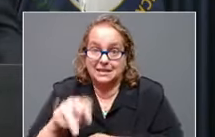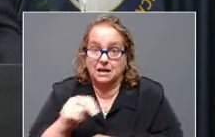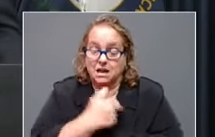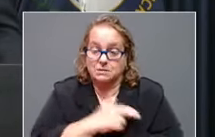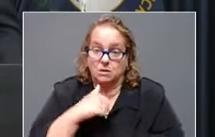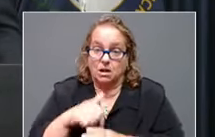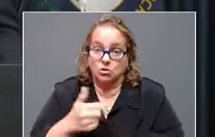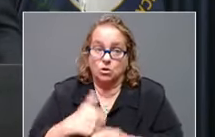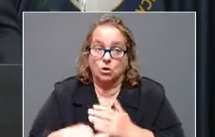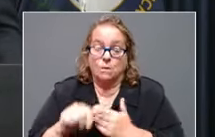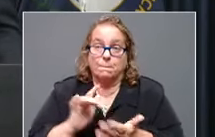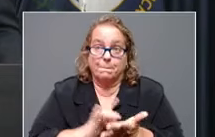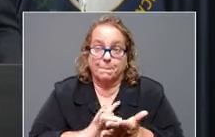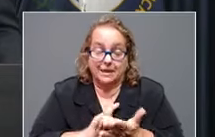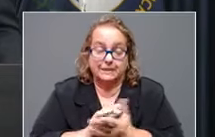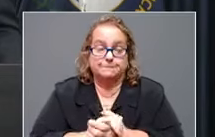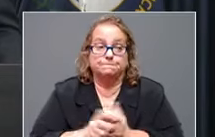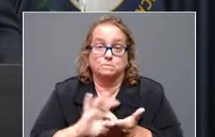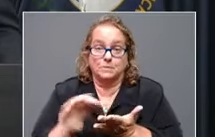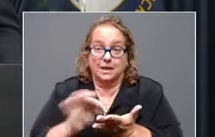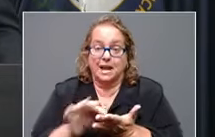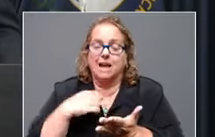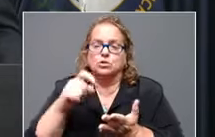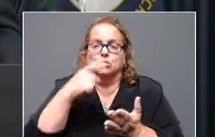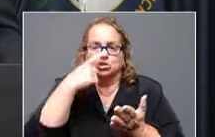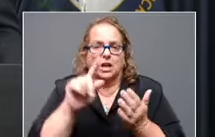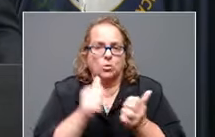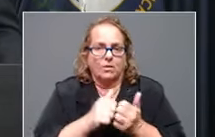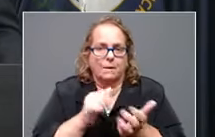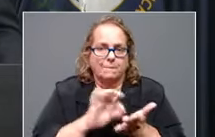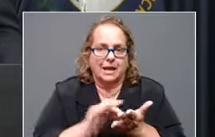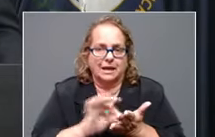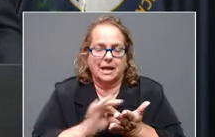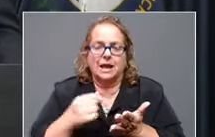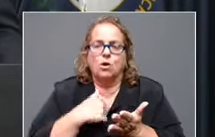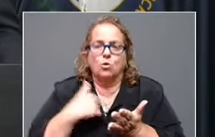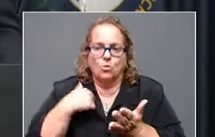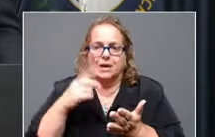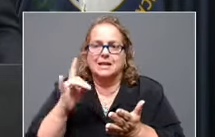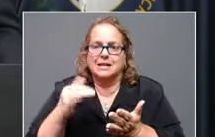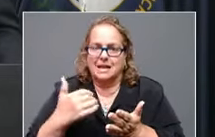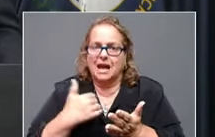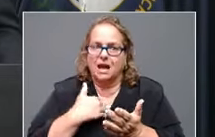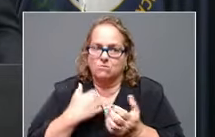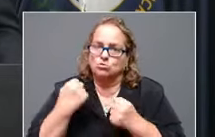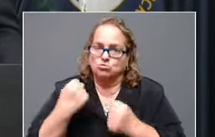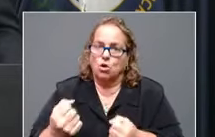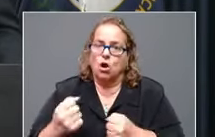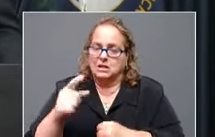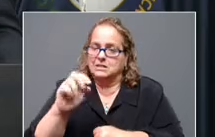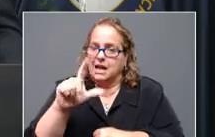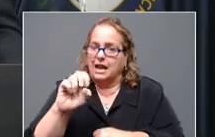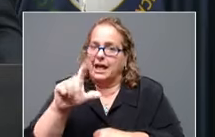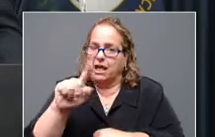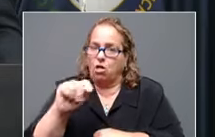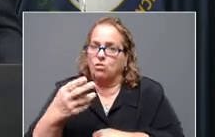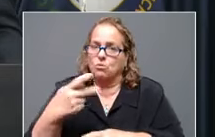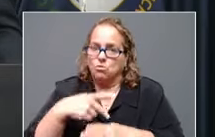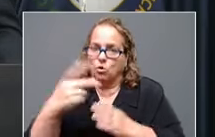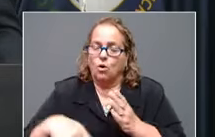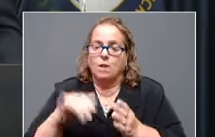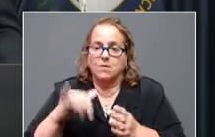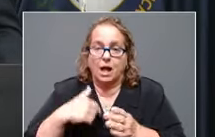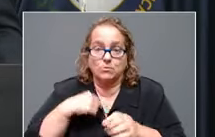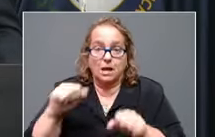was codified under law, but whether or not that covers all situations is something we'd have to look at on